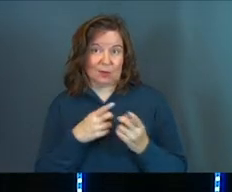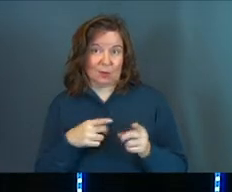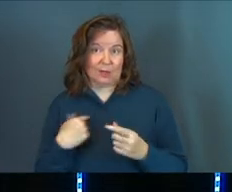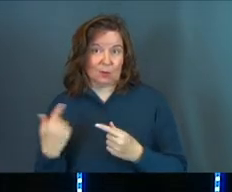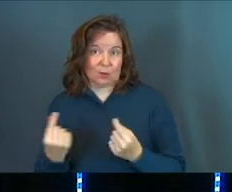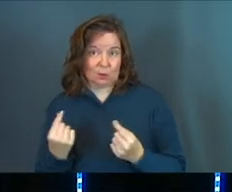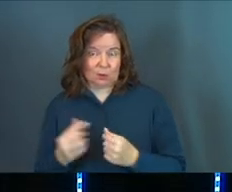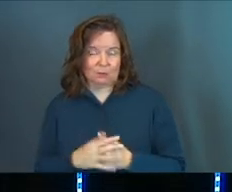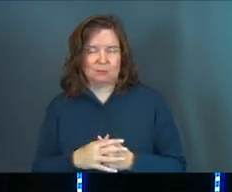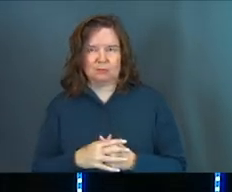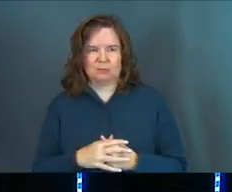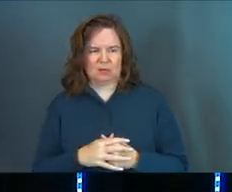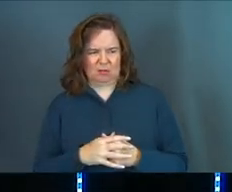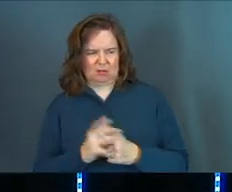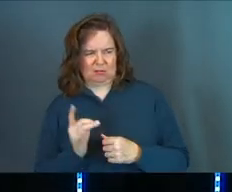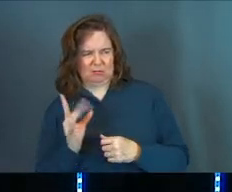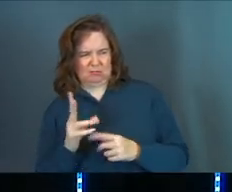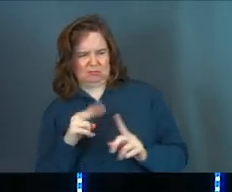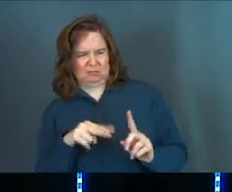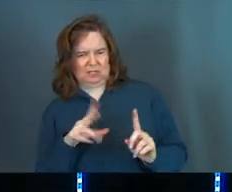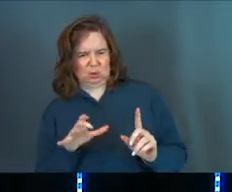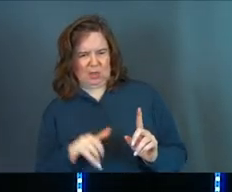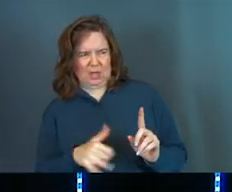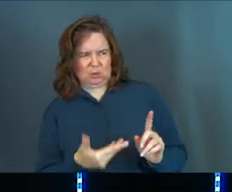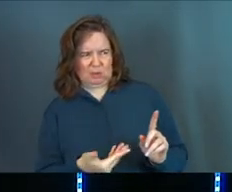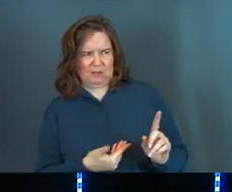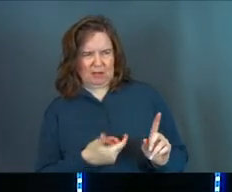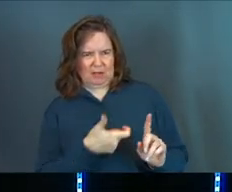what they were going to do. How dare Jesus do this?